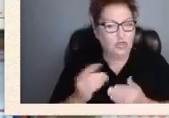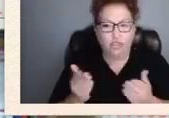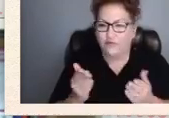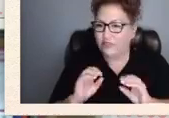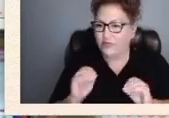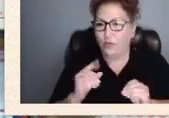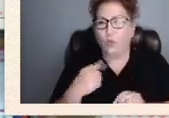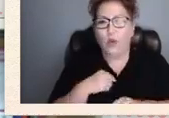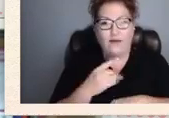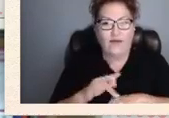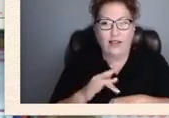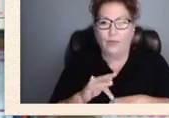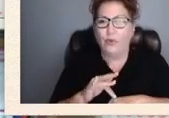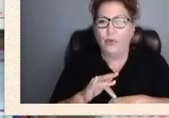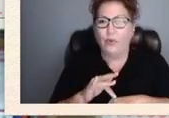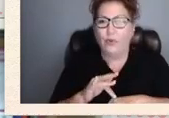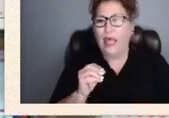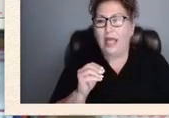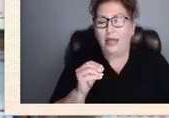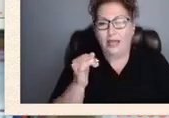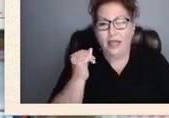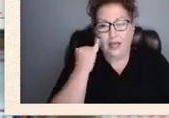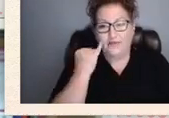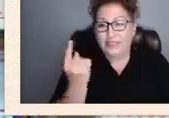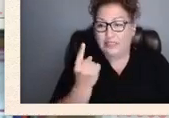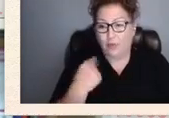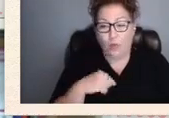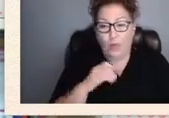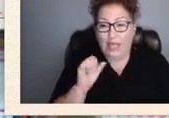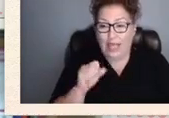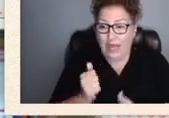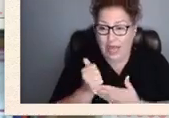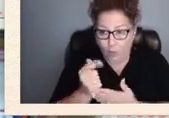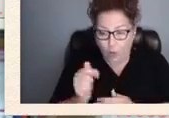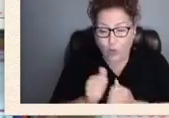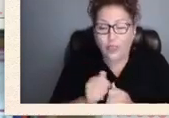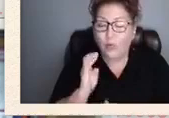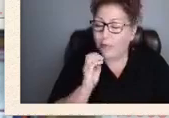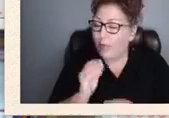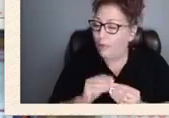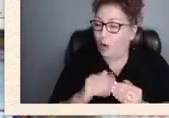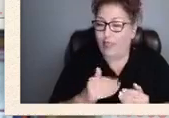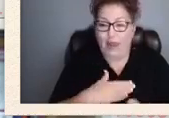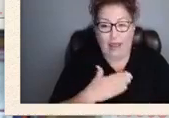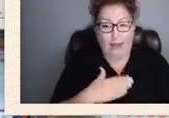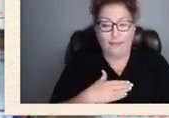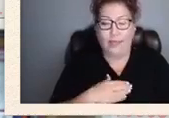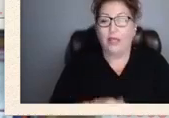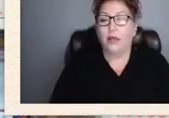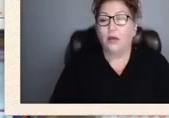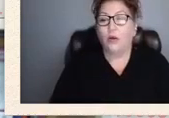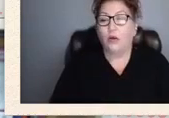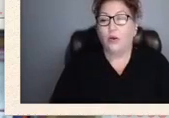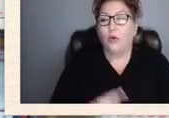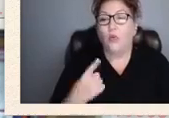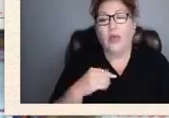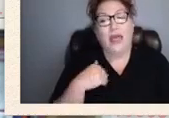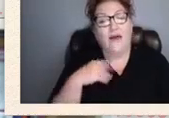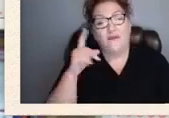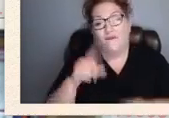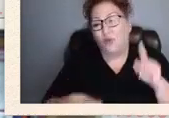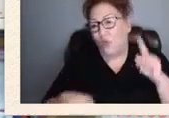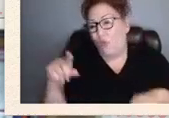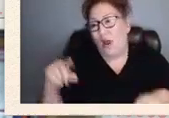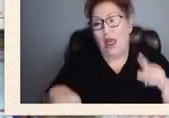available. And if if there's something that we can possibly help with, we'd be more than happy to. We have a variety of services that